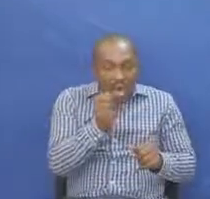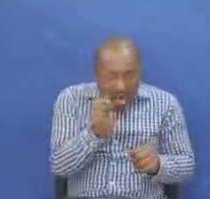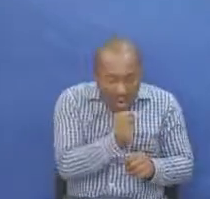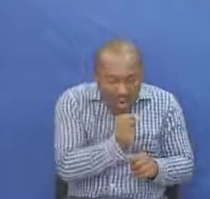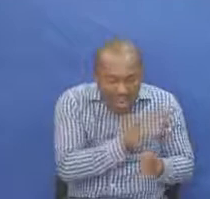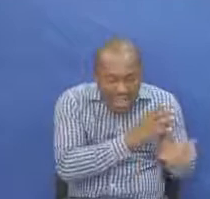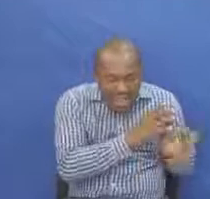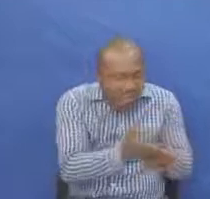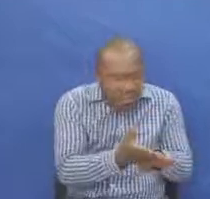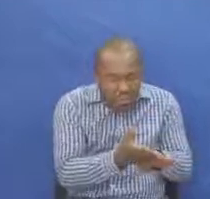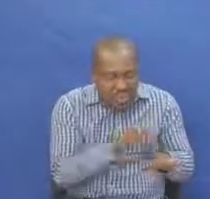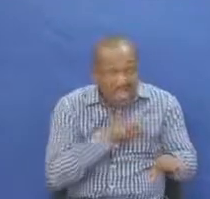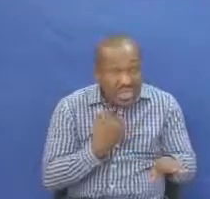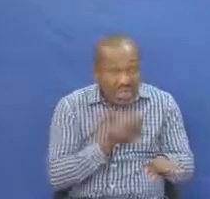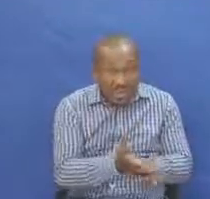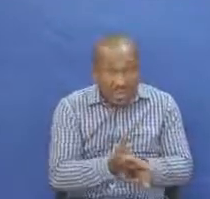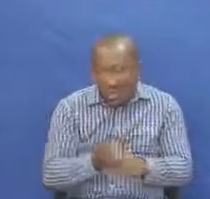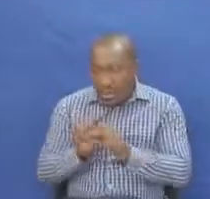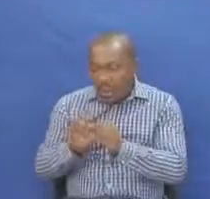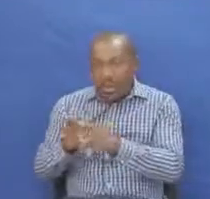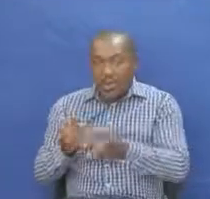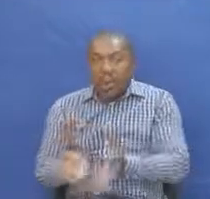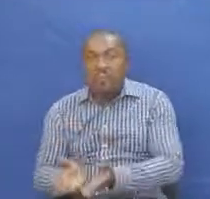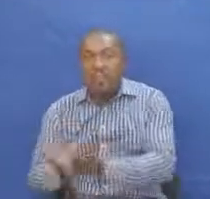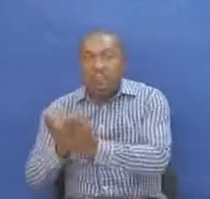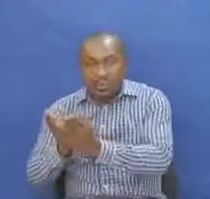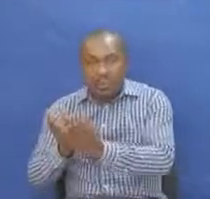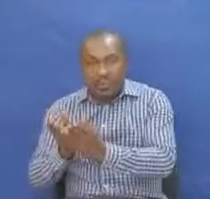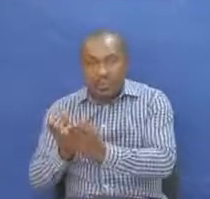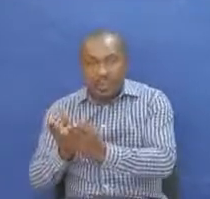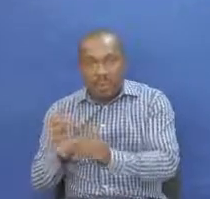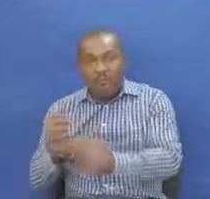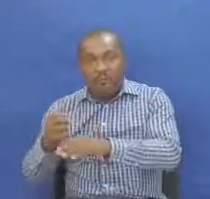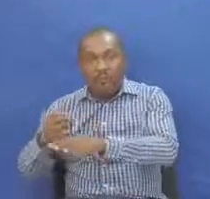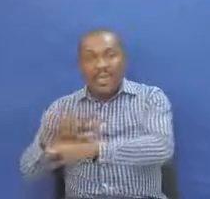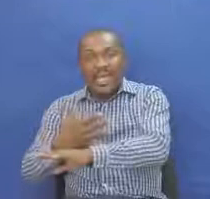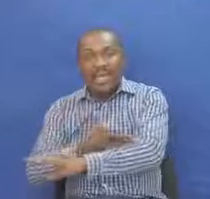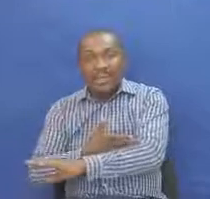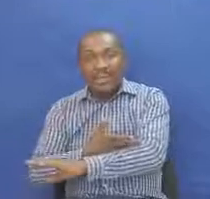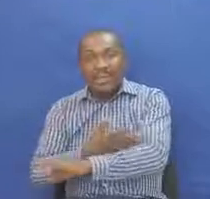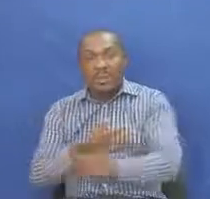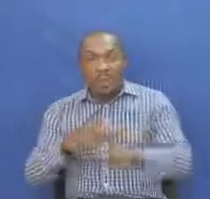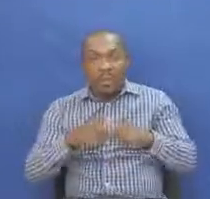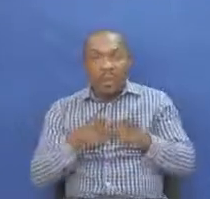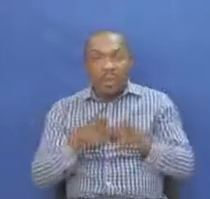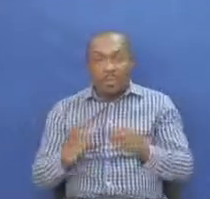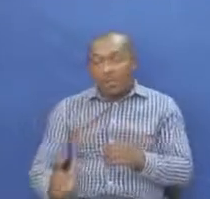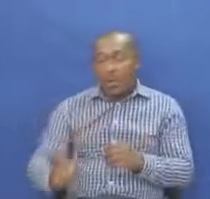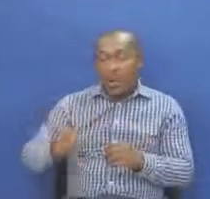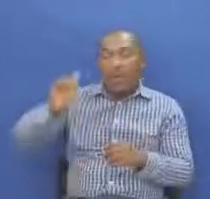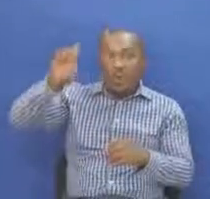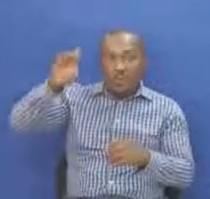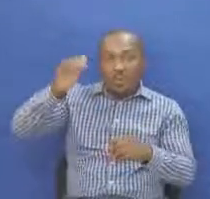say there is a continuous addition and a continuous decrease in the number of cells. But for the growth to take